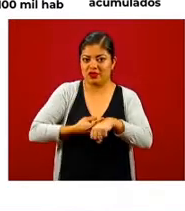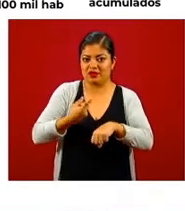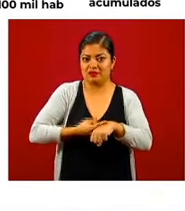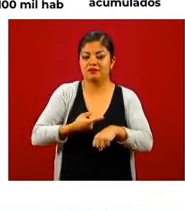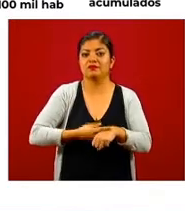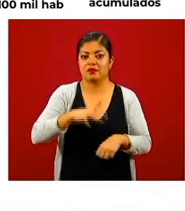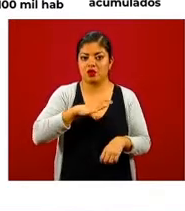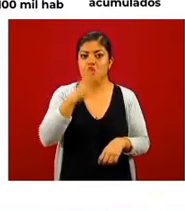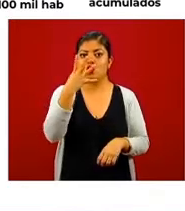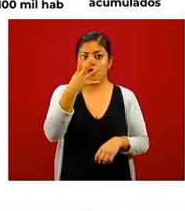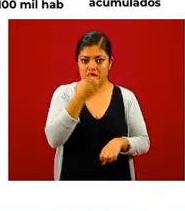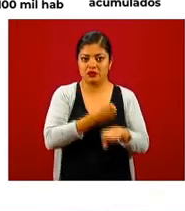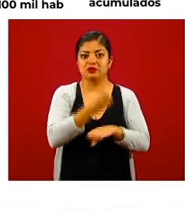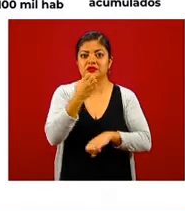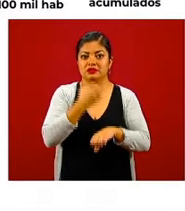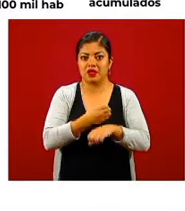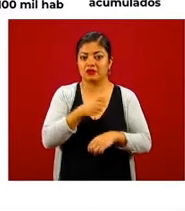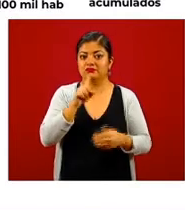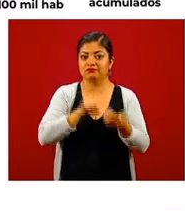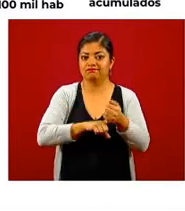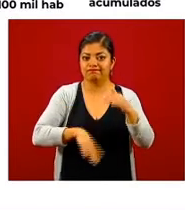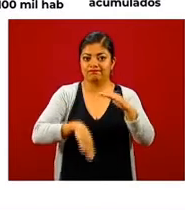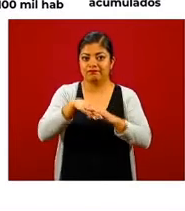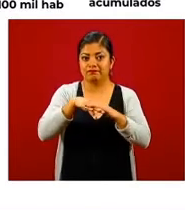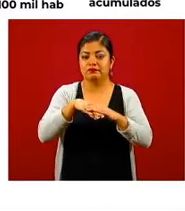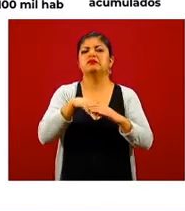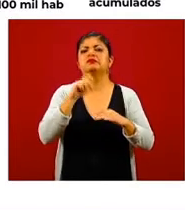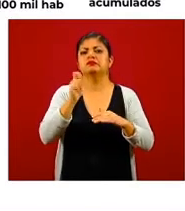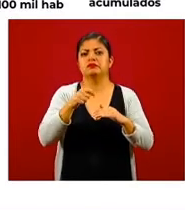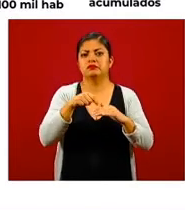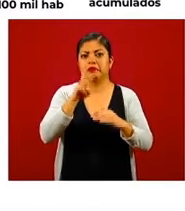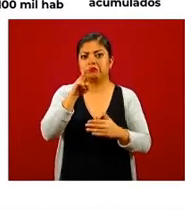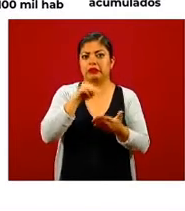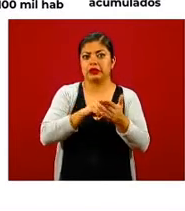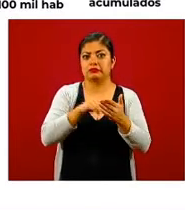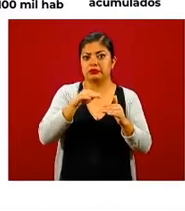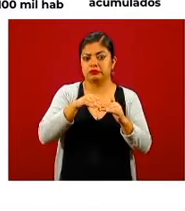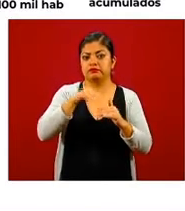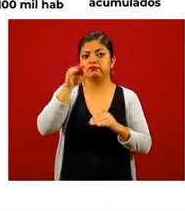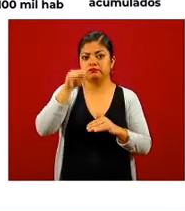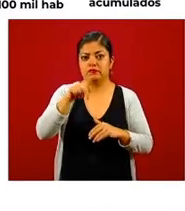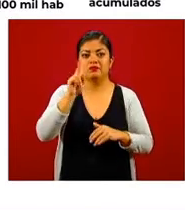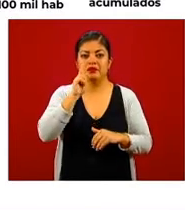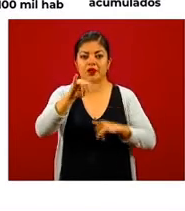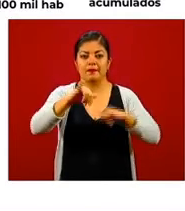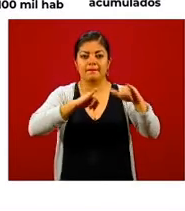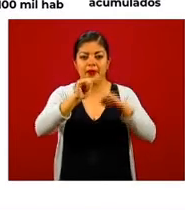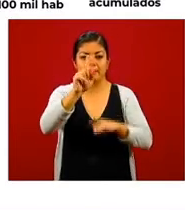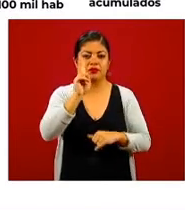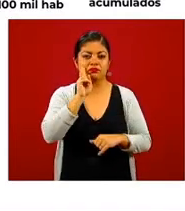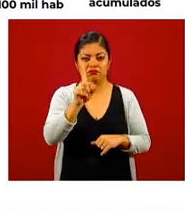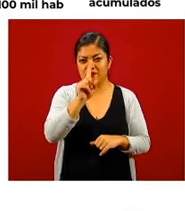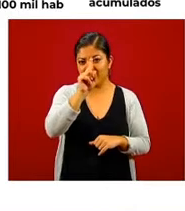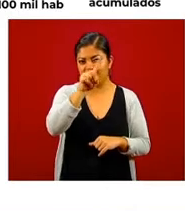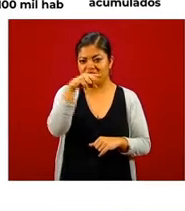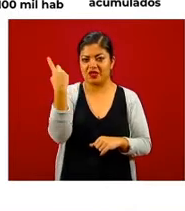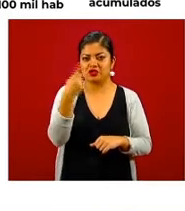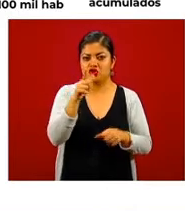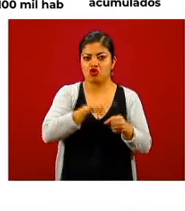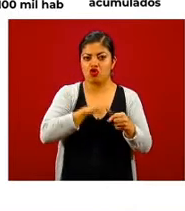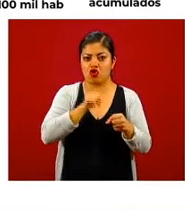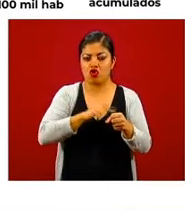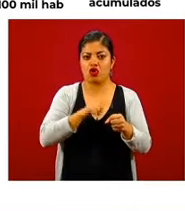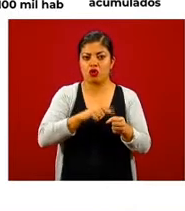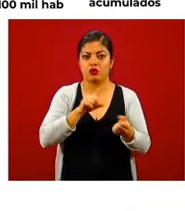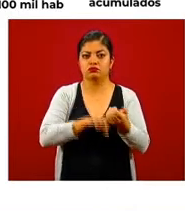of our states have a high number of cumulative cases. And they're in the maximum range, which is over 3,000. You can see